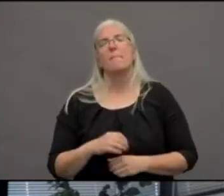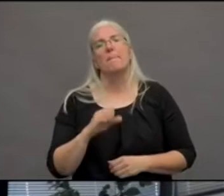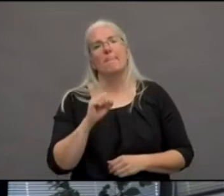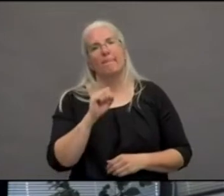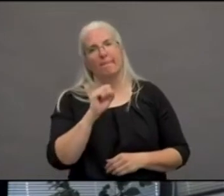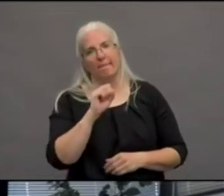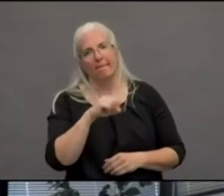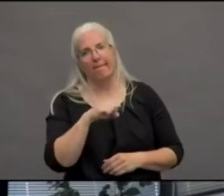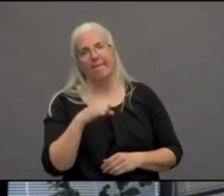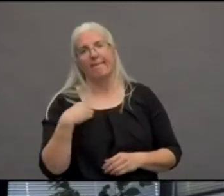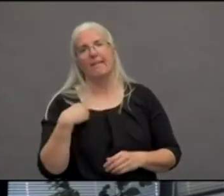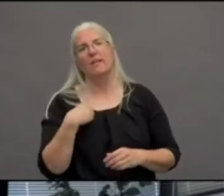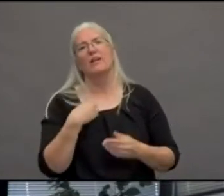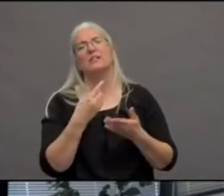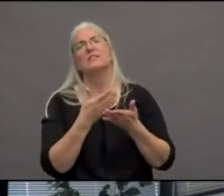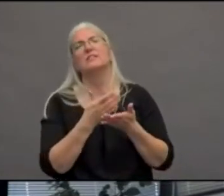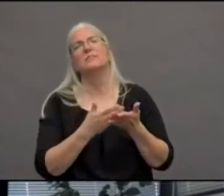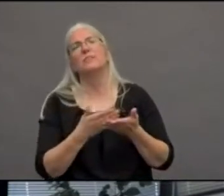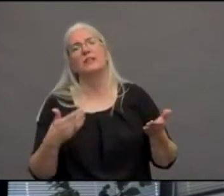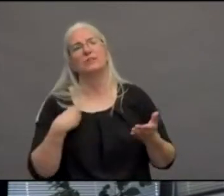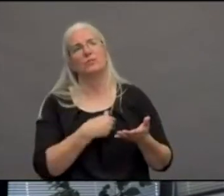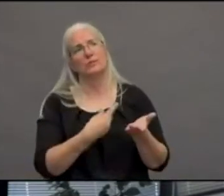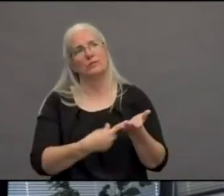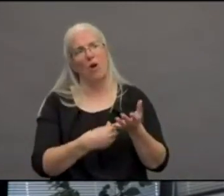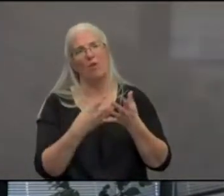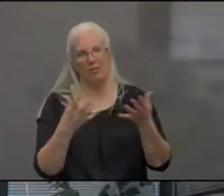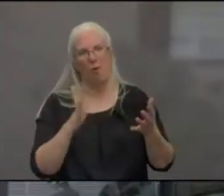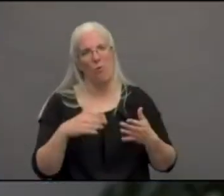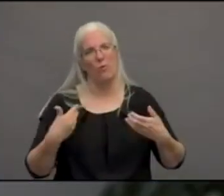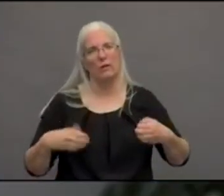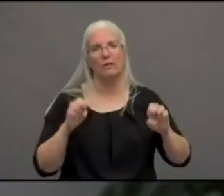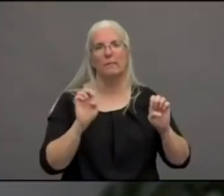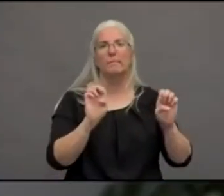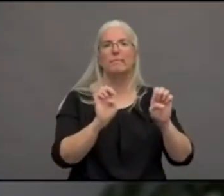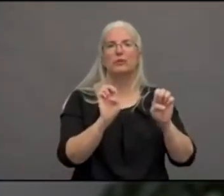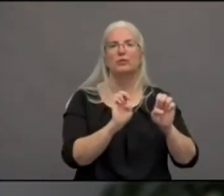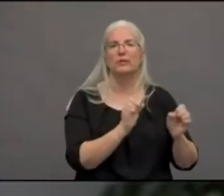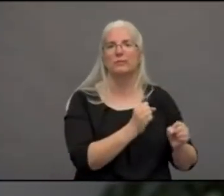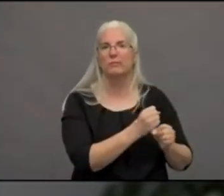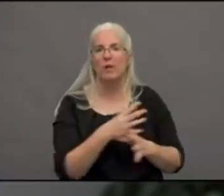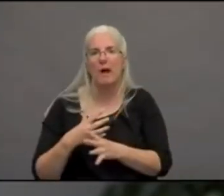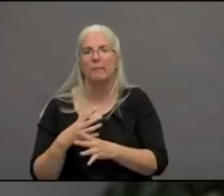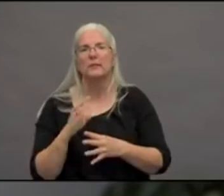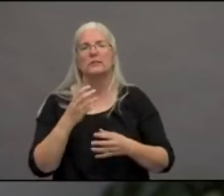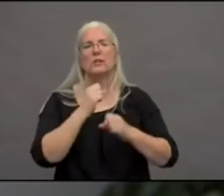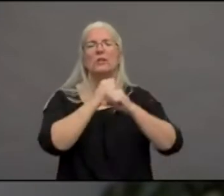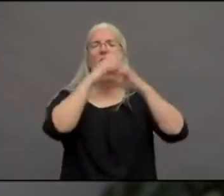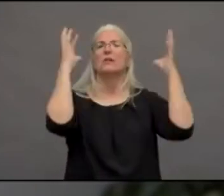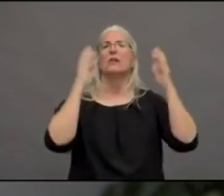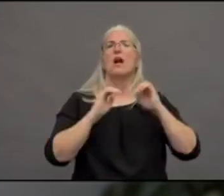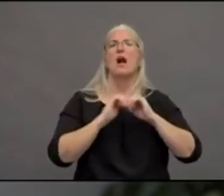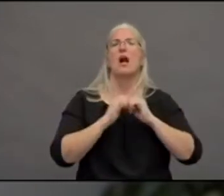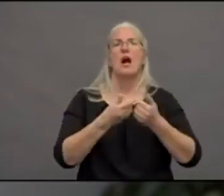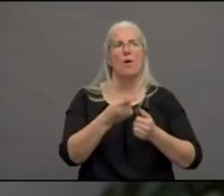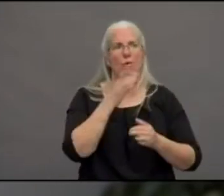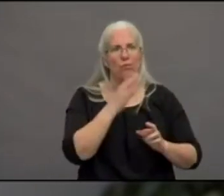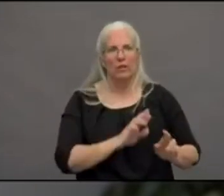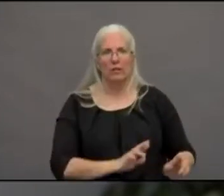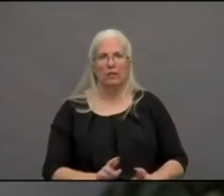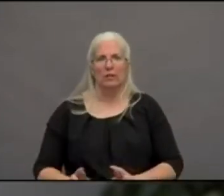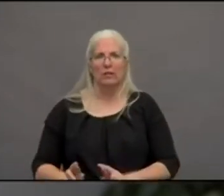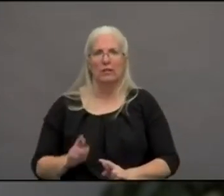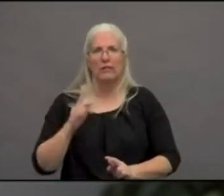is emergency plans. And I like to think of how do we build plans in the same way